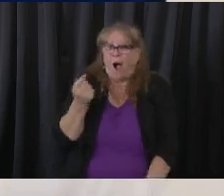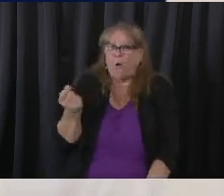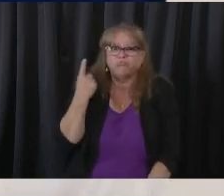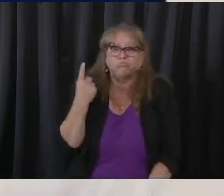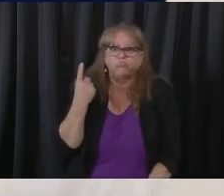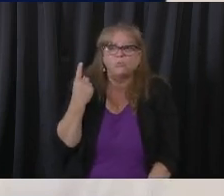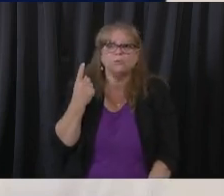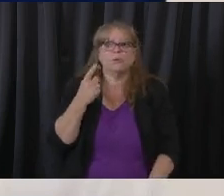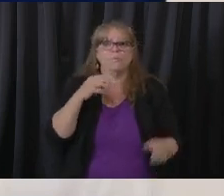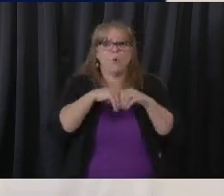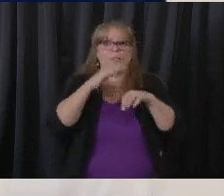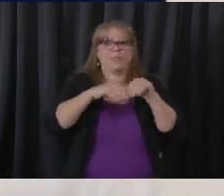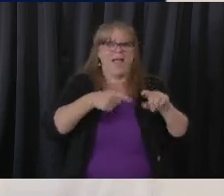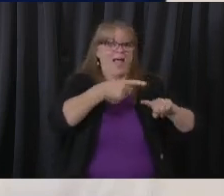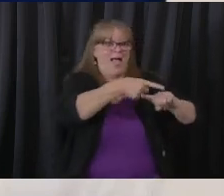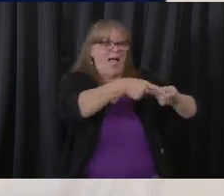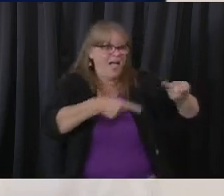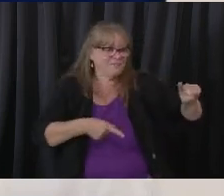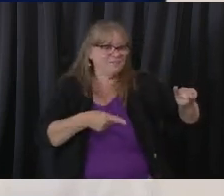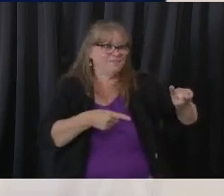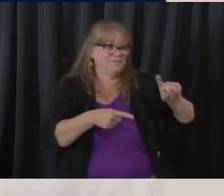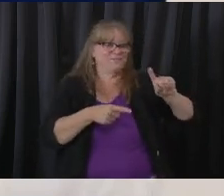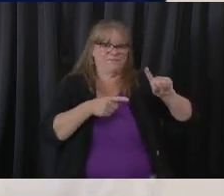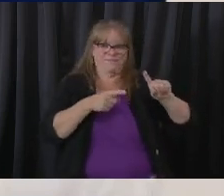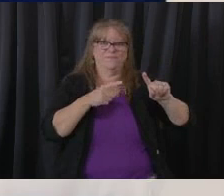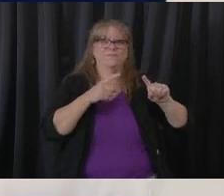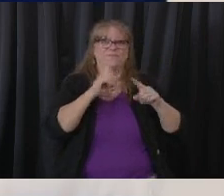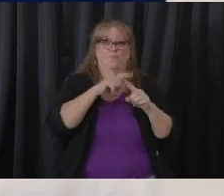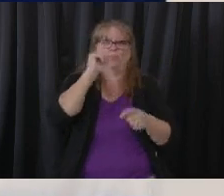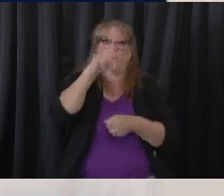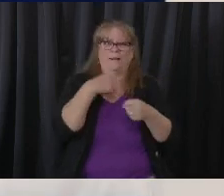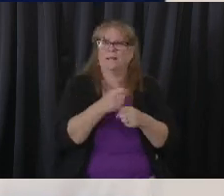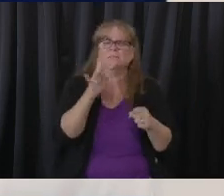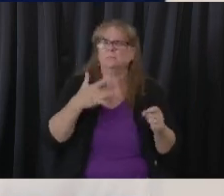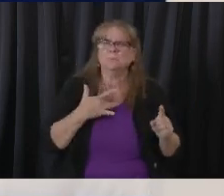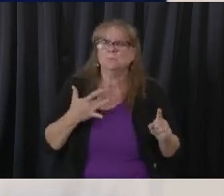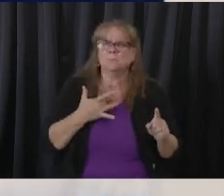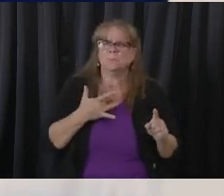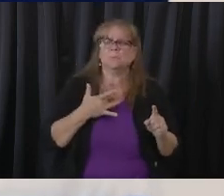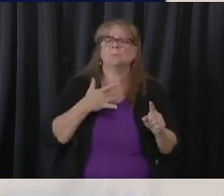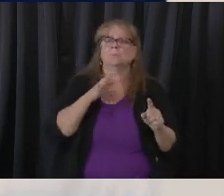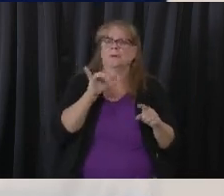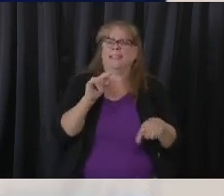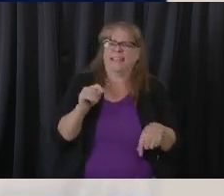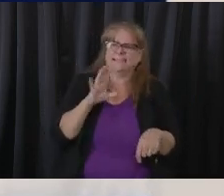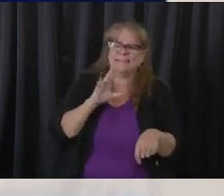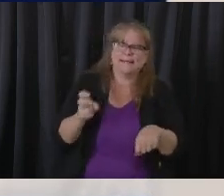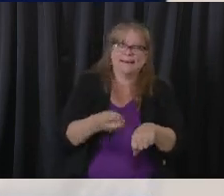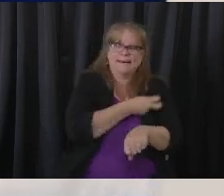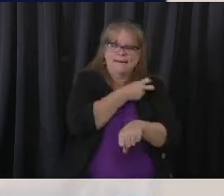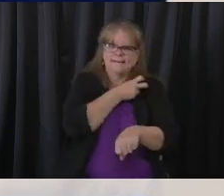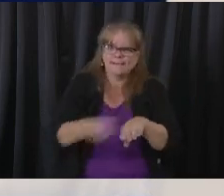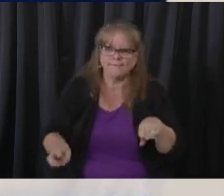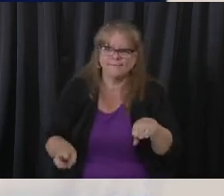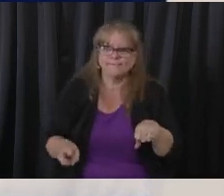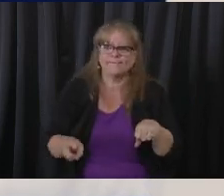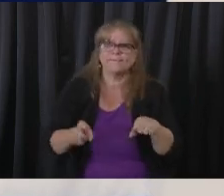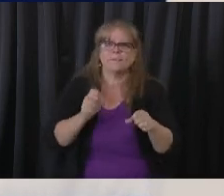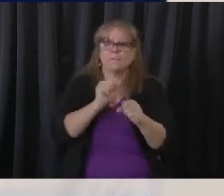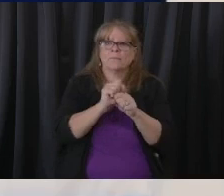to put the right policies in place. It's really up to people's behavior to maintain this progress in the coming weeks and months.